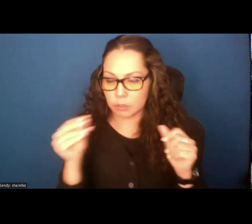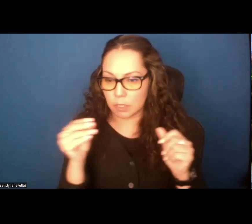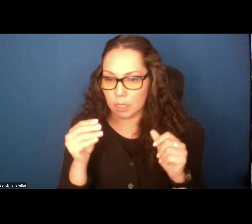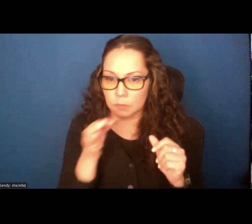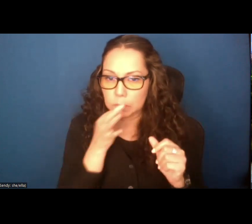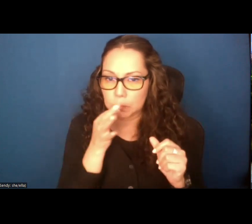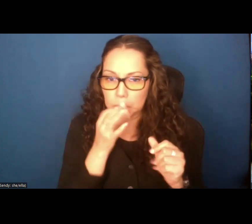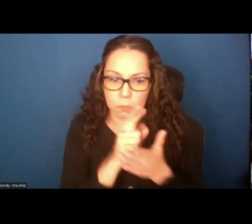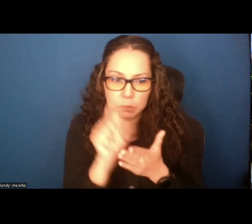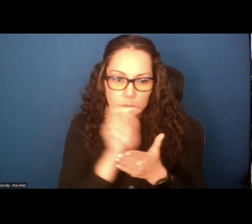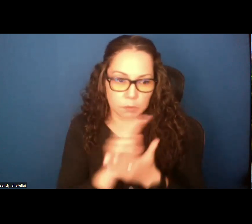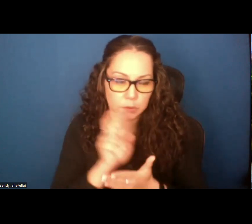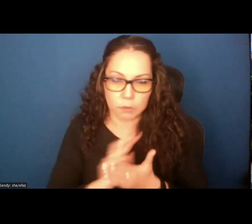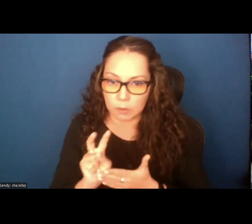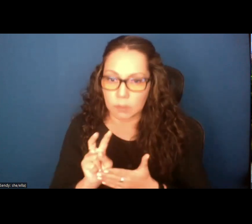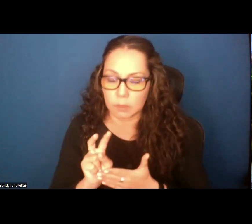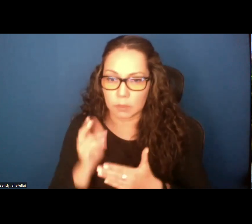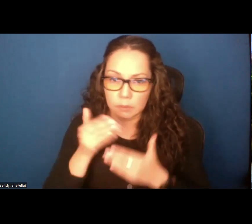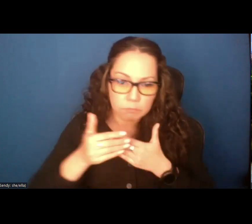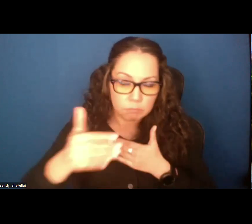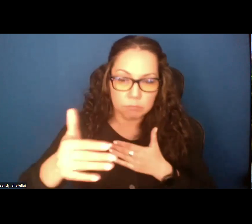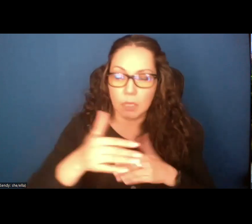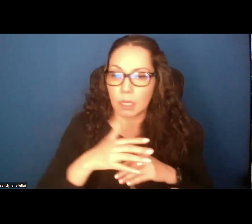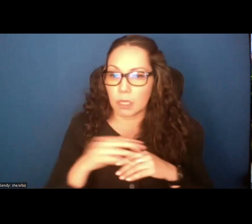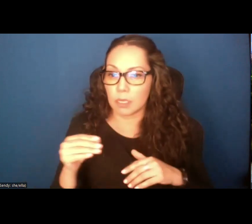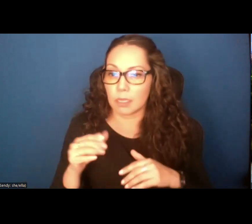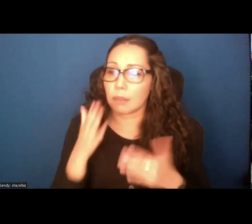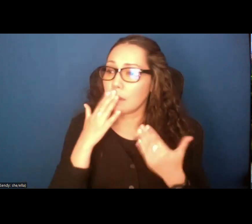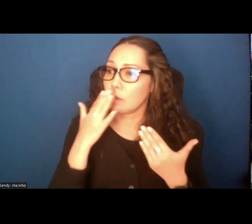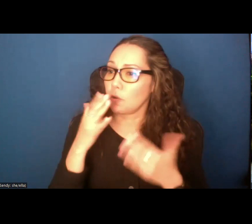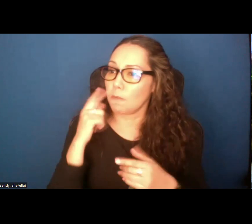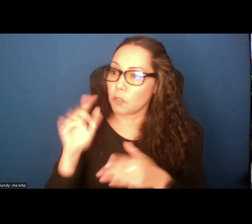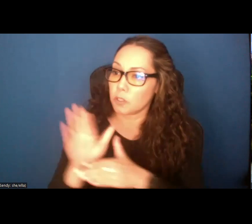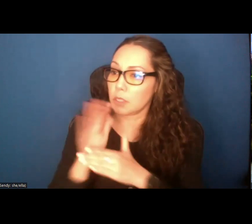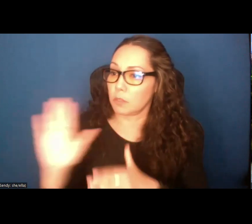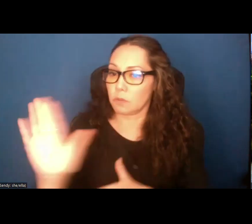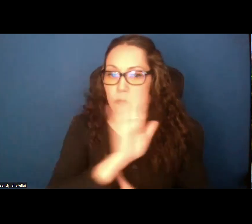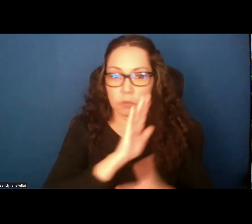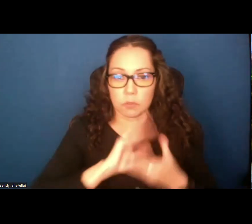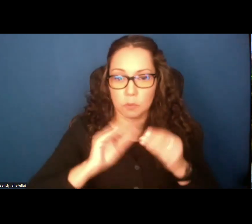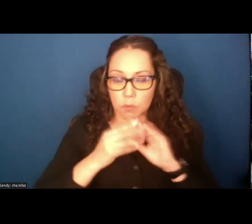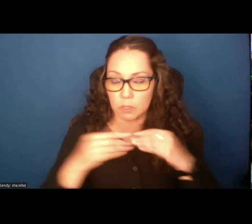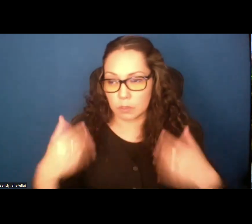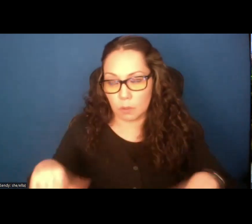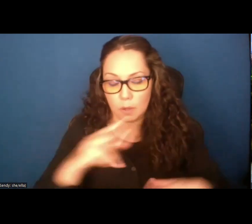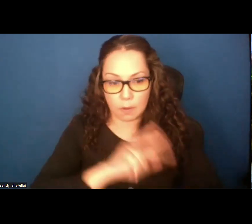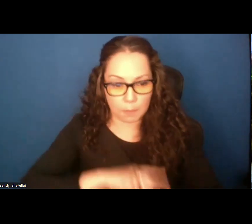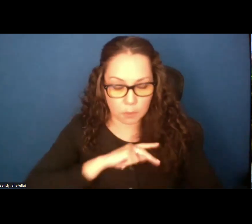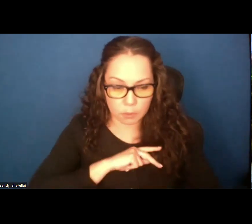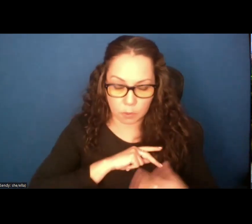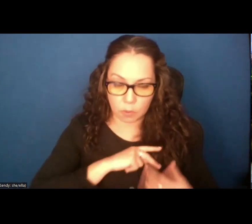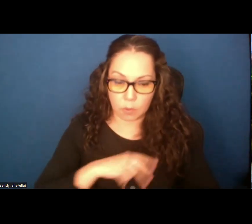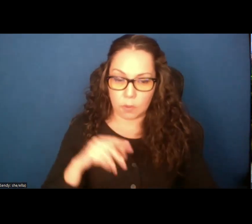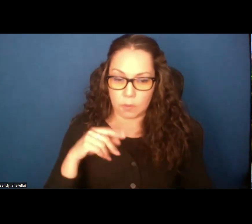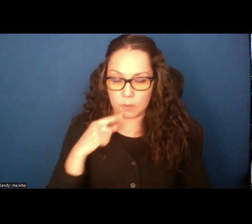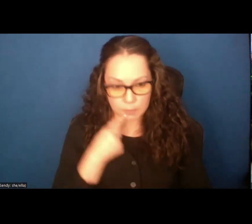but specifically for sharing your stories today, your very personal and powerful stories. You